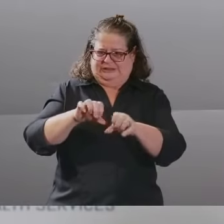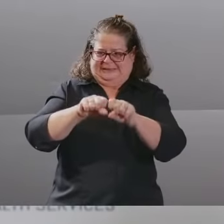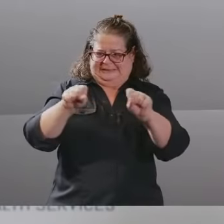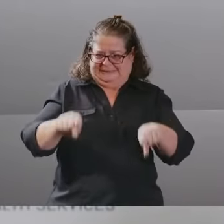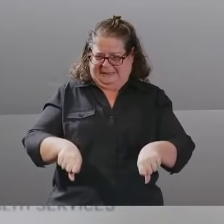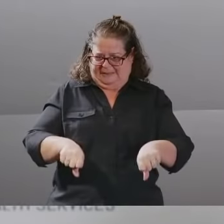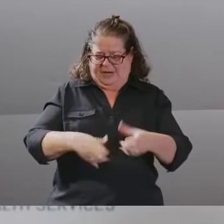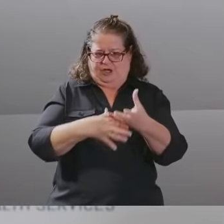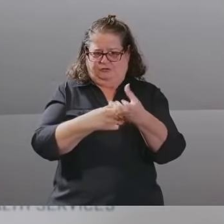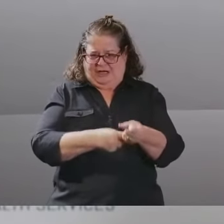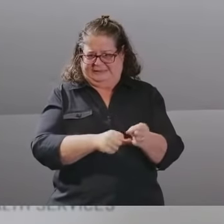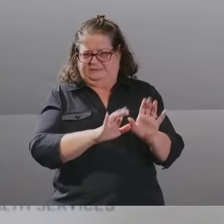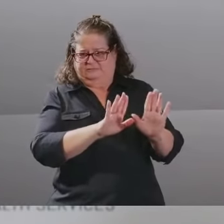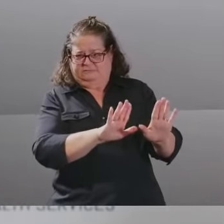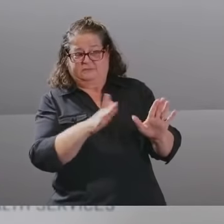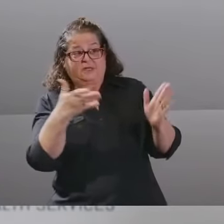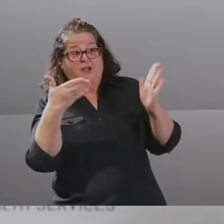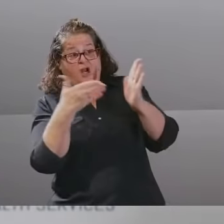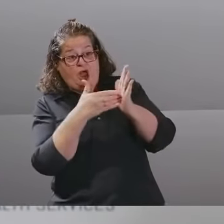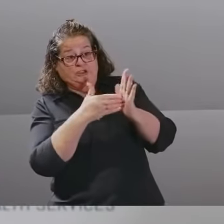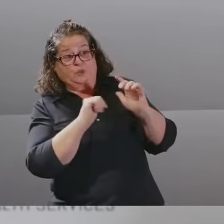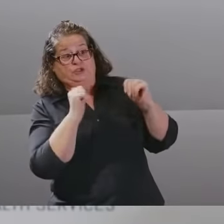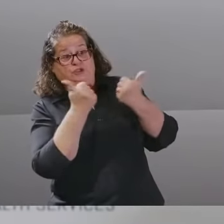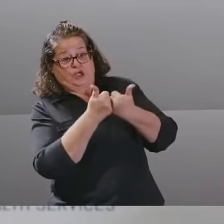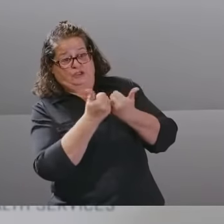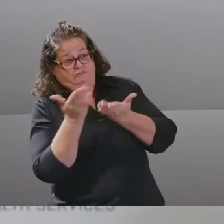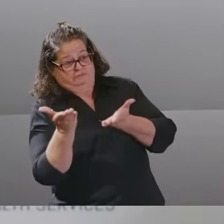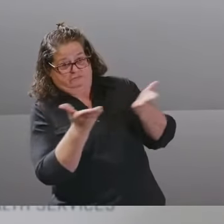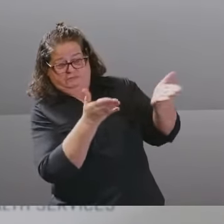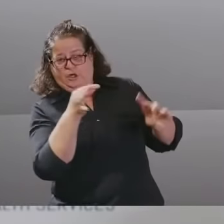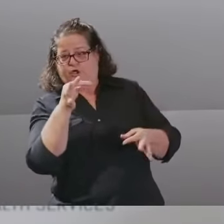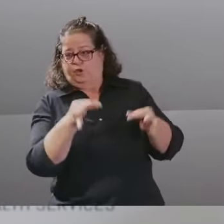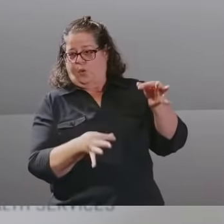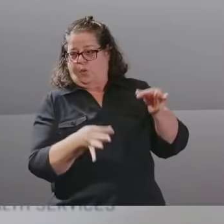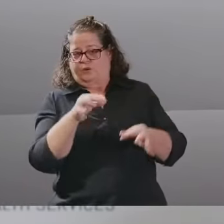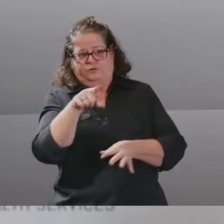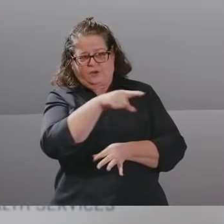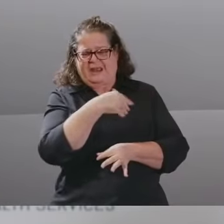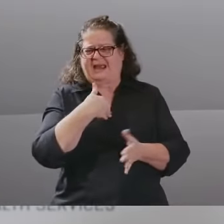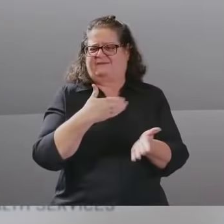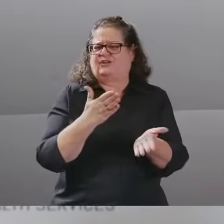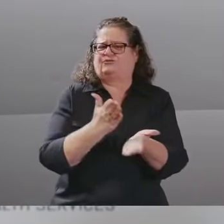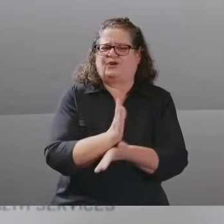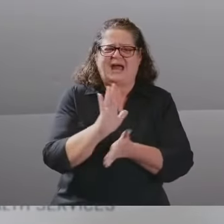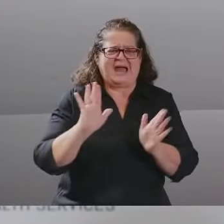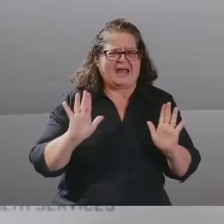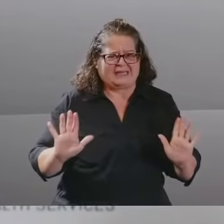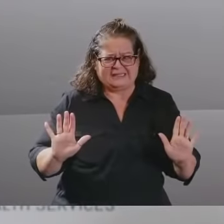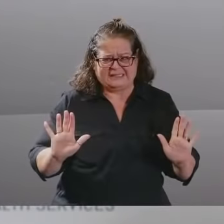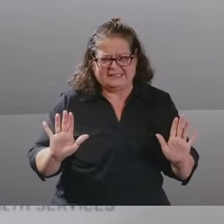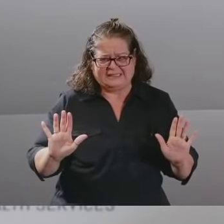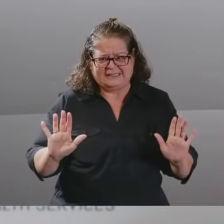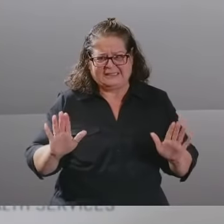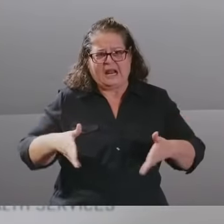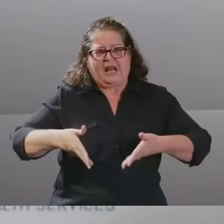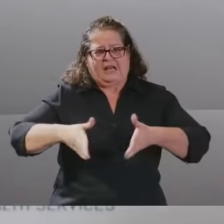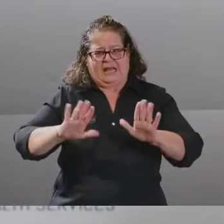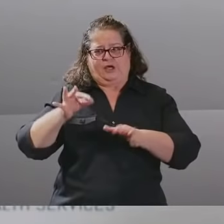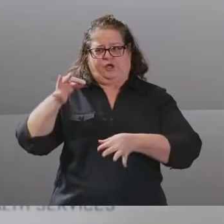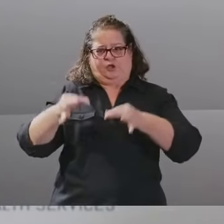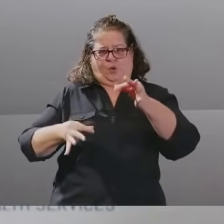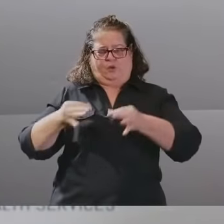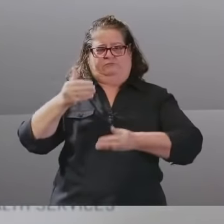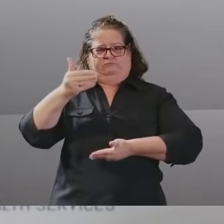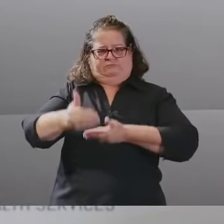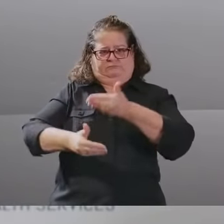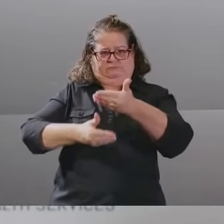challenges, the availability of rights and remedies to be pursued and to be heard, they're going to have their day in court.